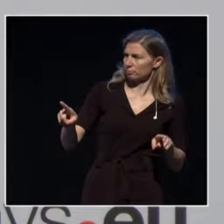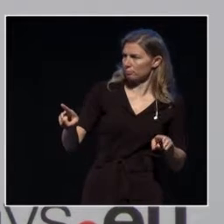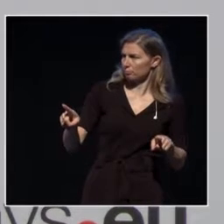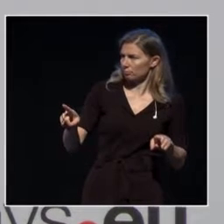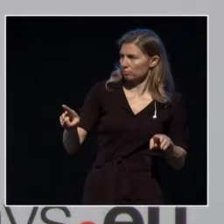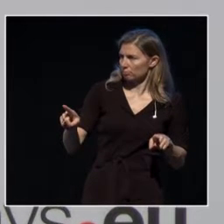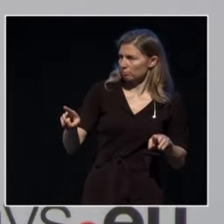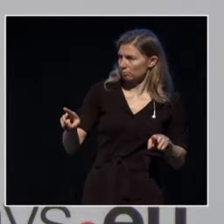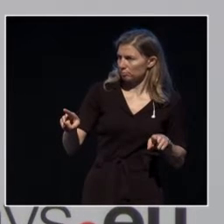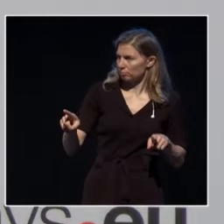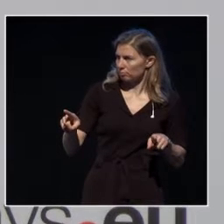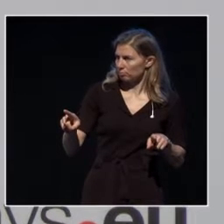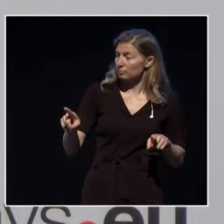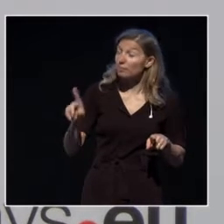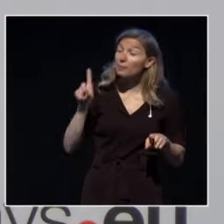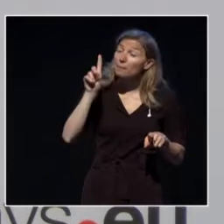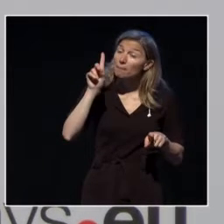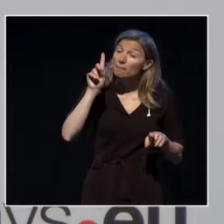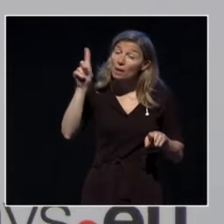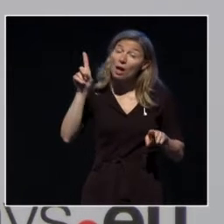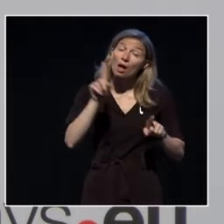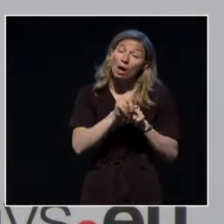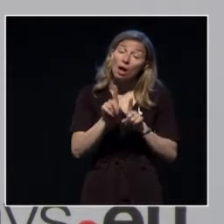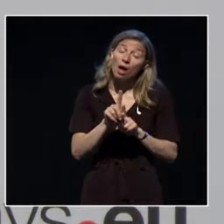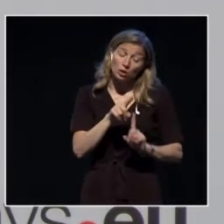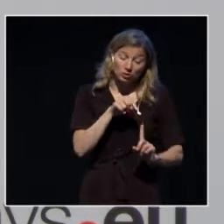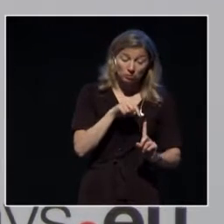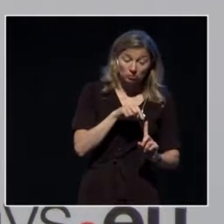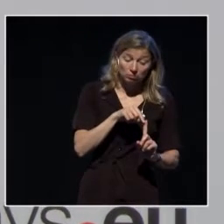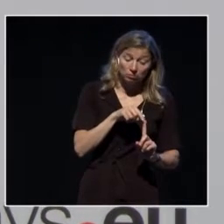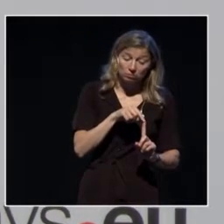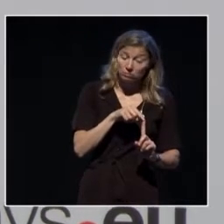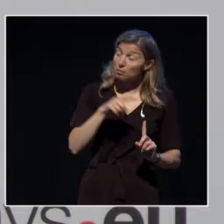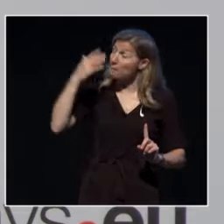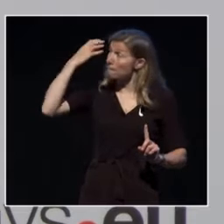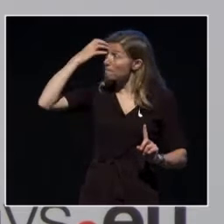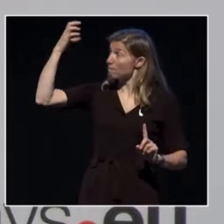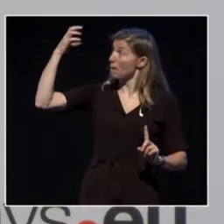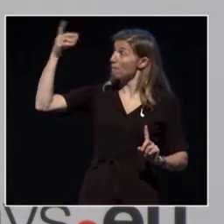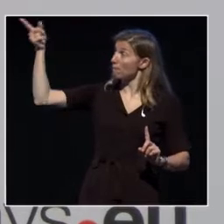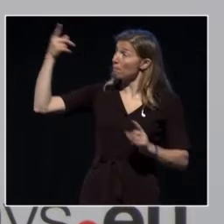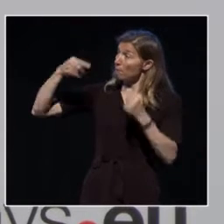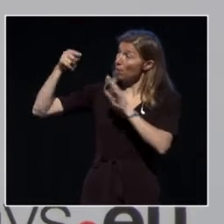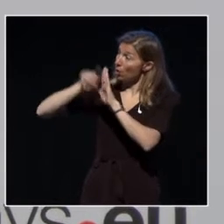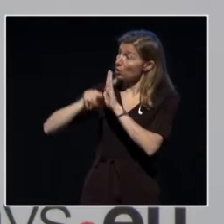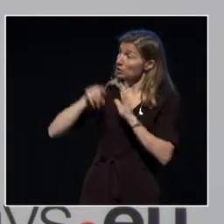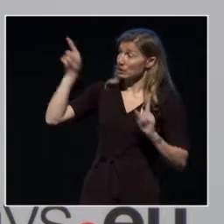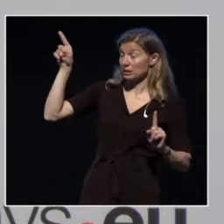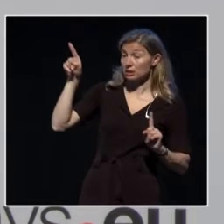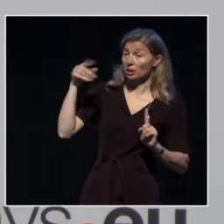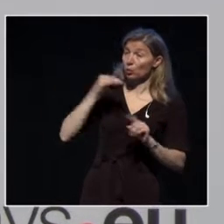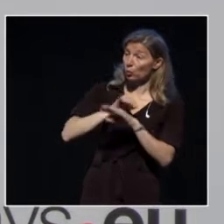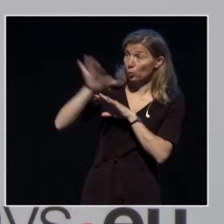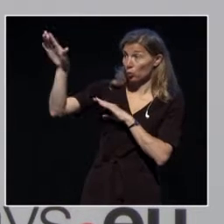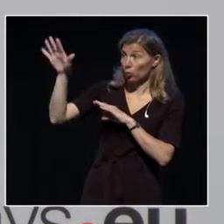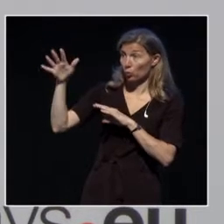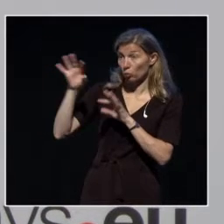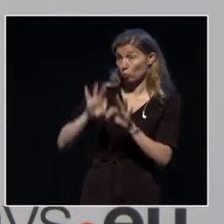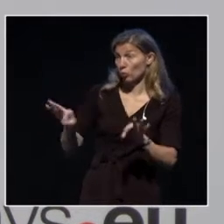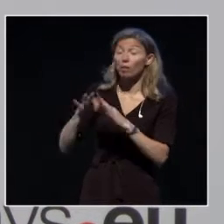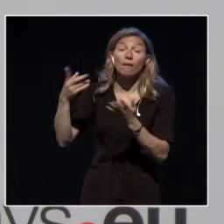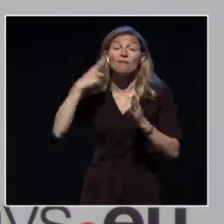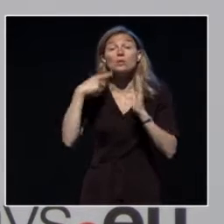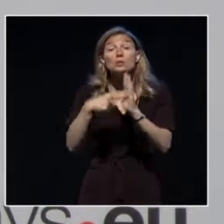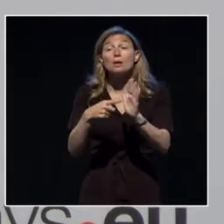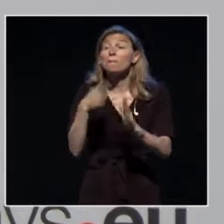and also suggest public policies that I think are important. For example, in the United